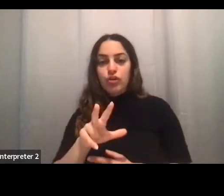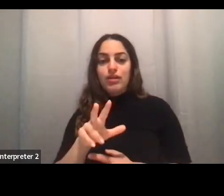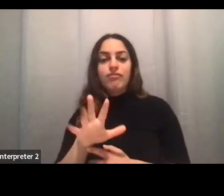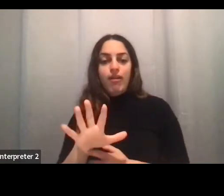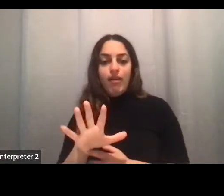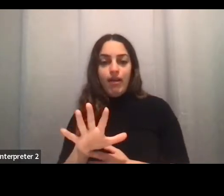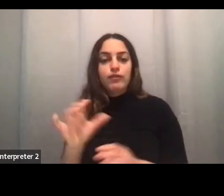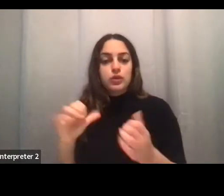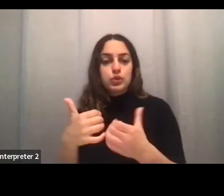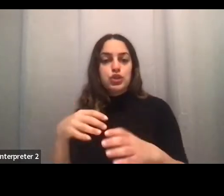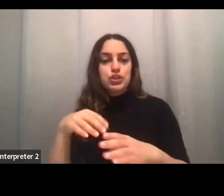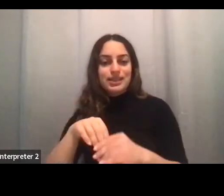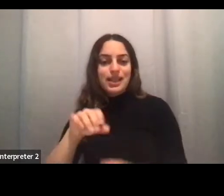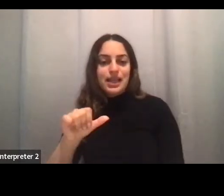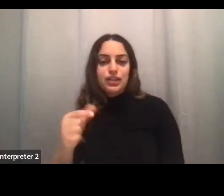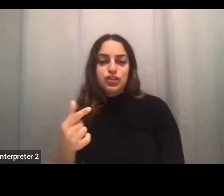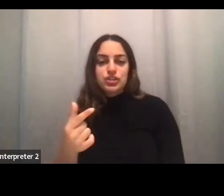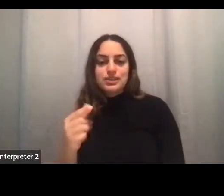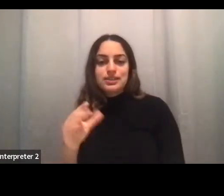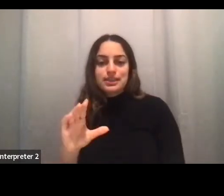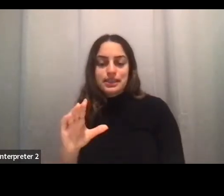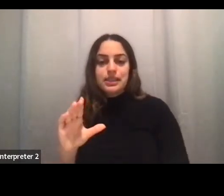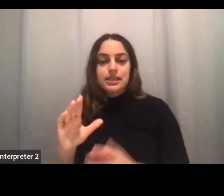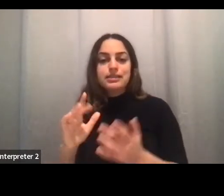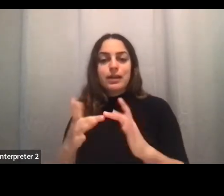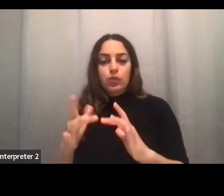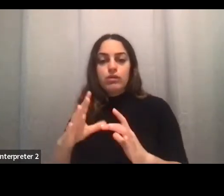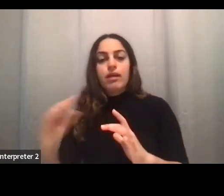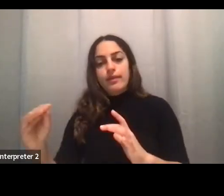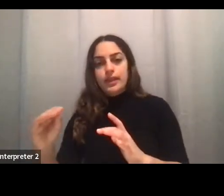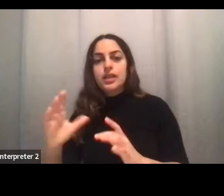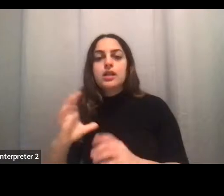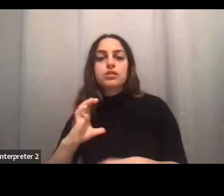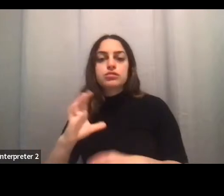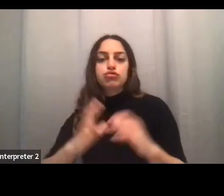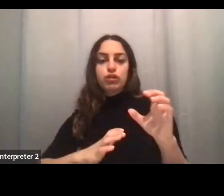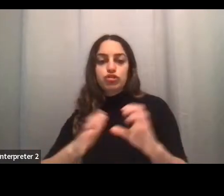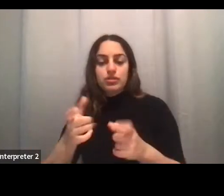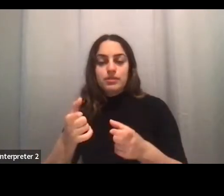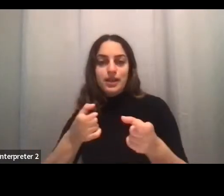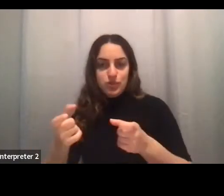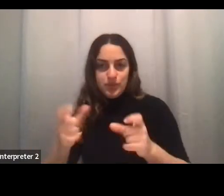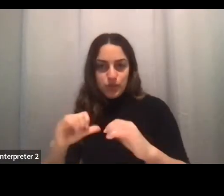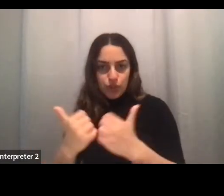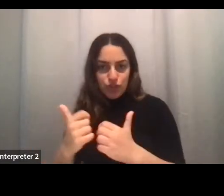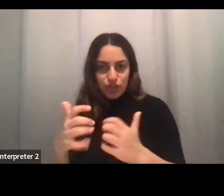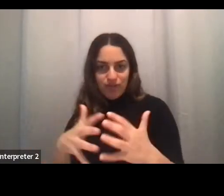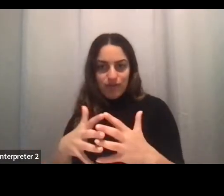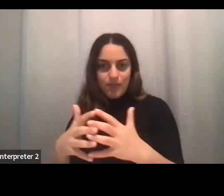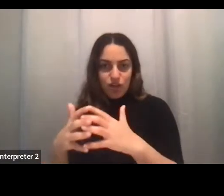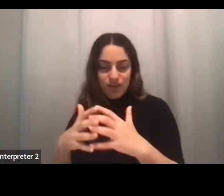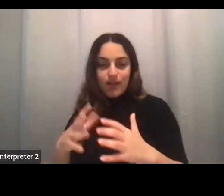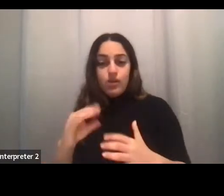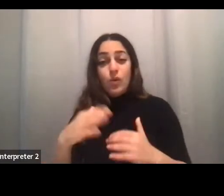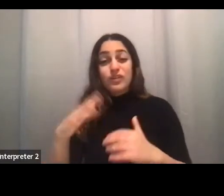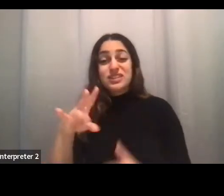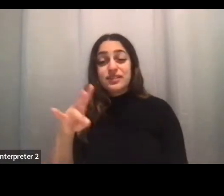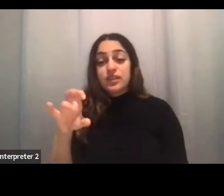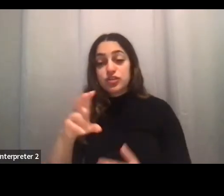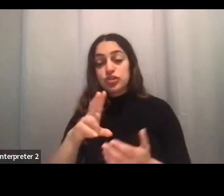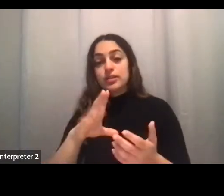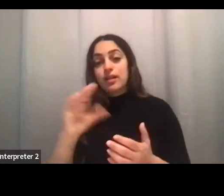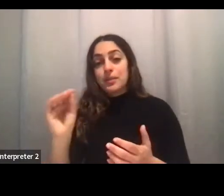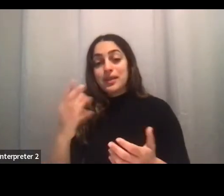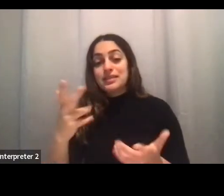agc network and the construction management association of america and over 700 companies have signed this